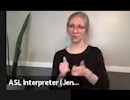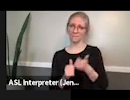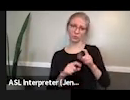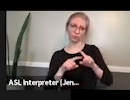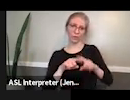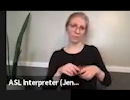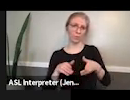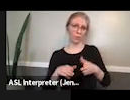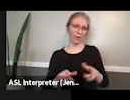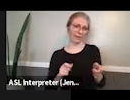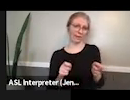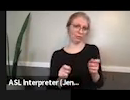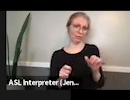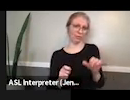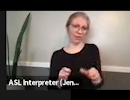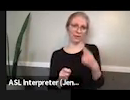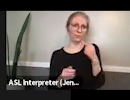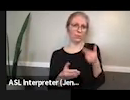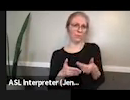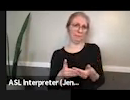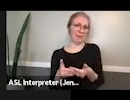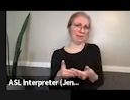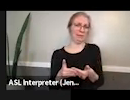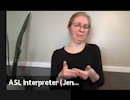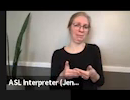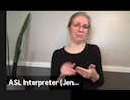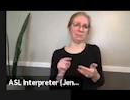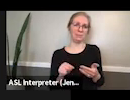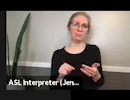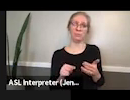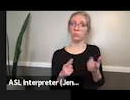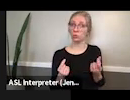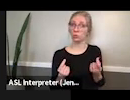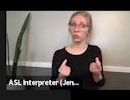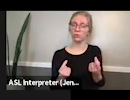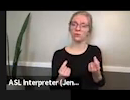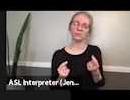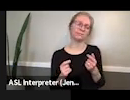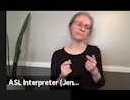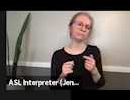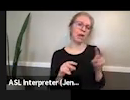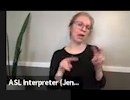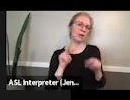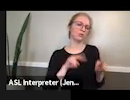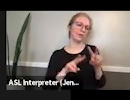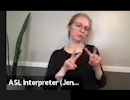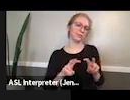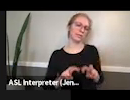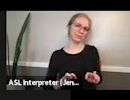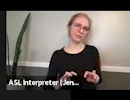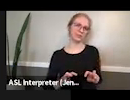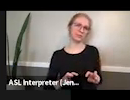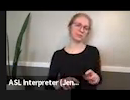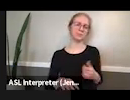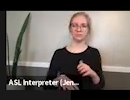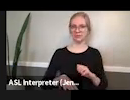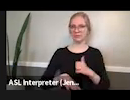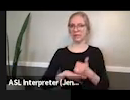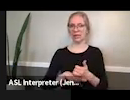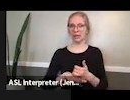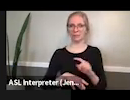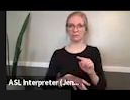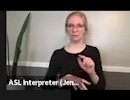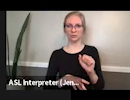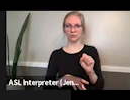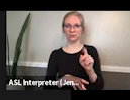that with little bitty guys and girls is just through observational assessment and setting up tasks and seeing how